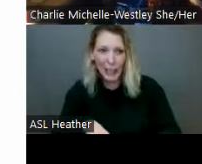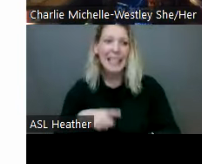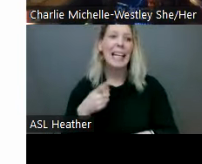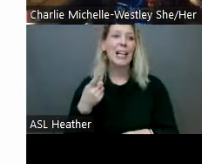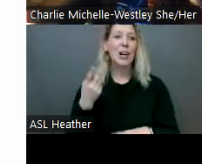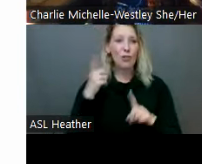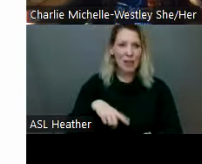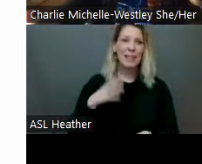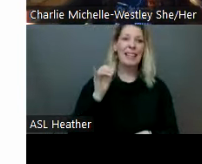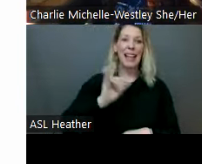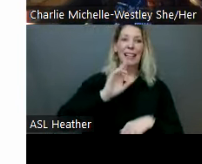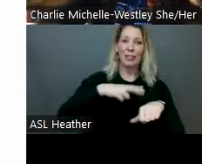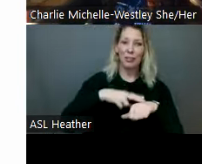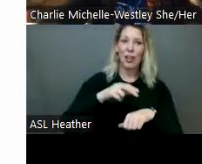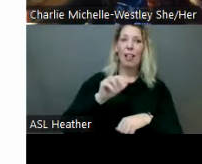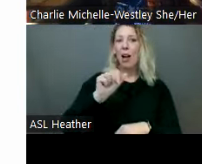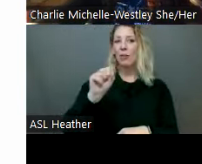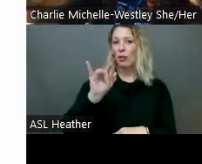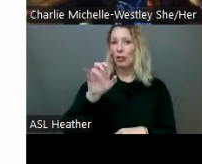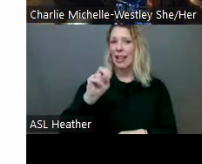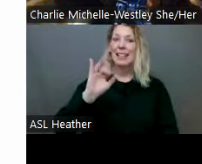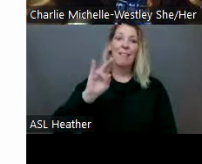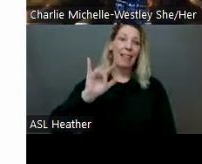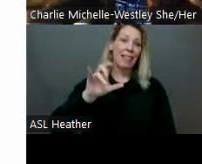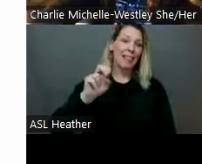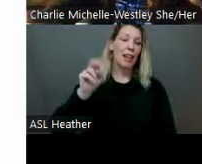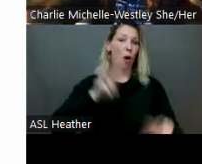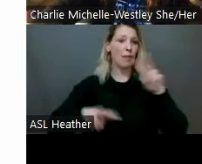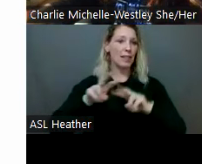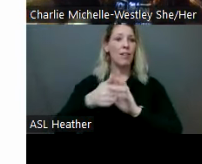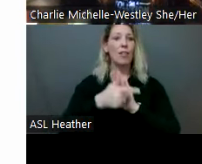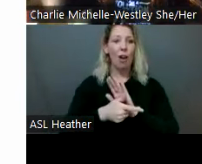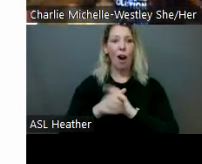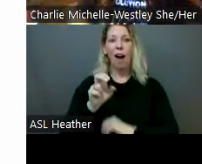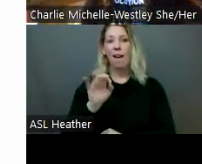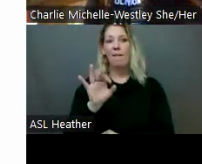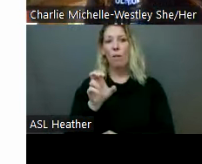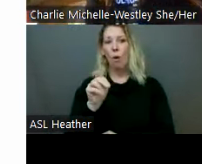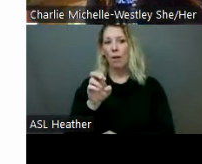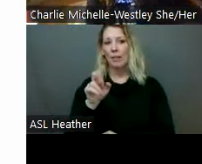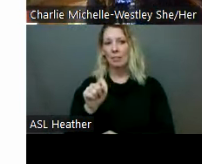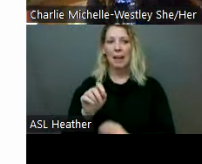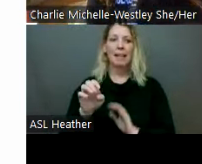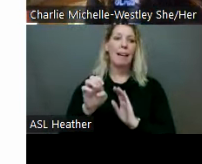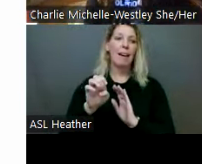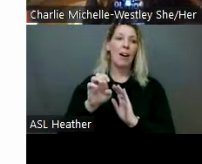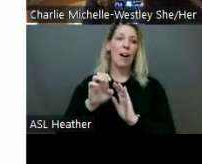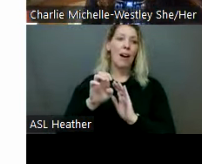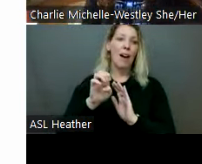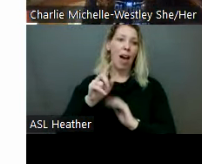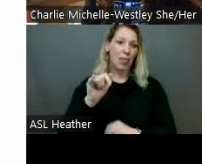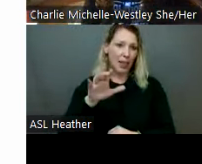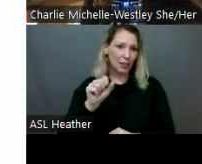integrity, independent and thorough oversight, transparency and confidentiality, respectful and unbiased treatment, outreach and relationships